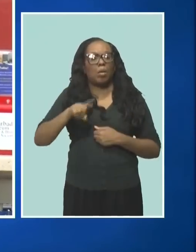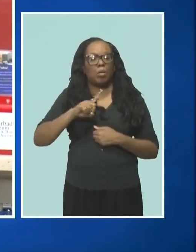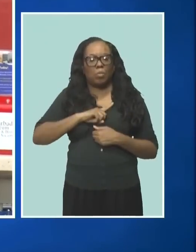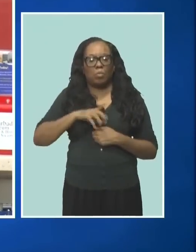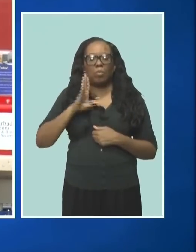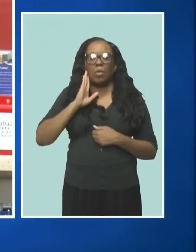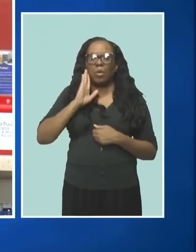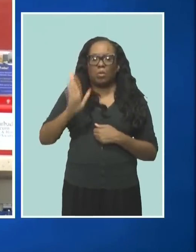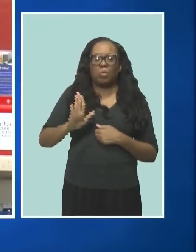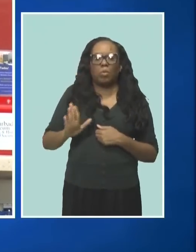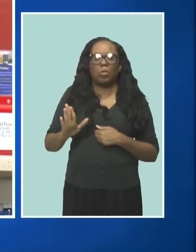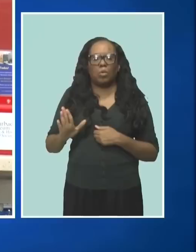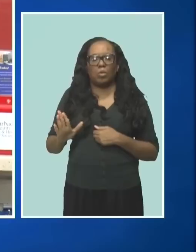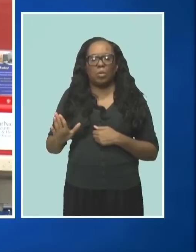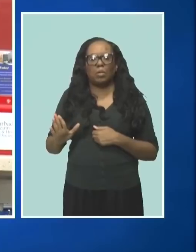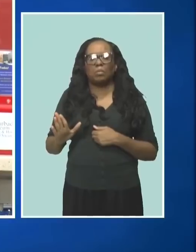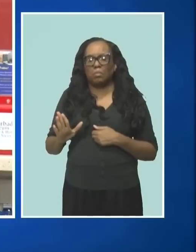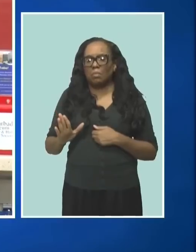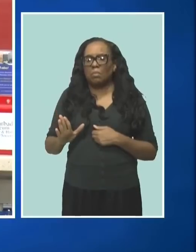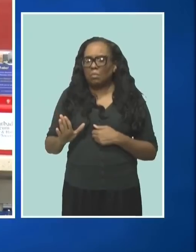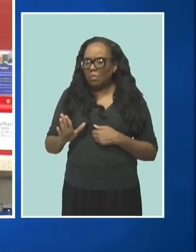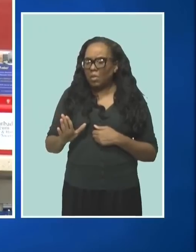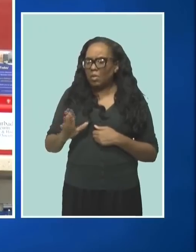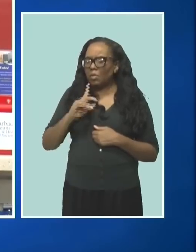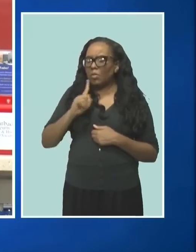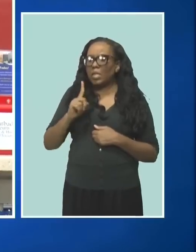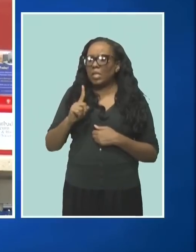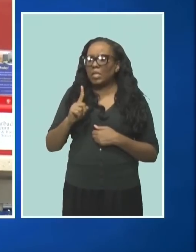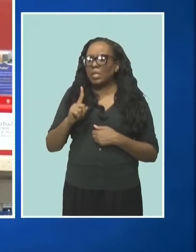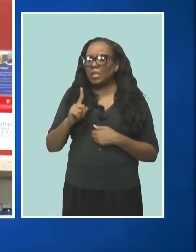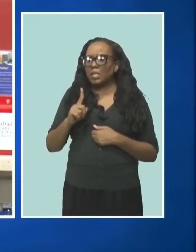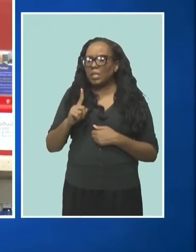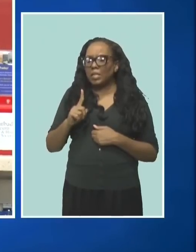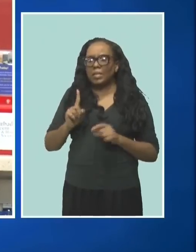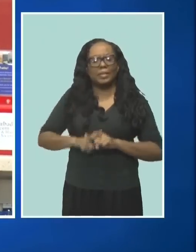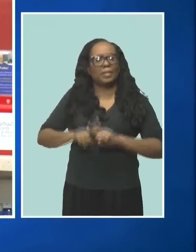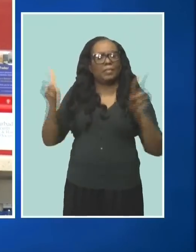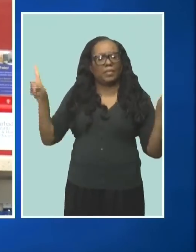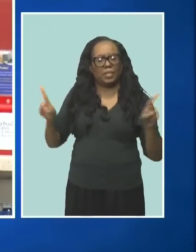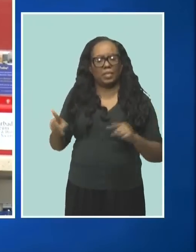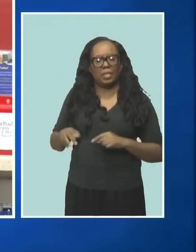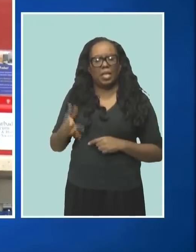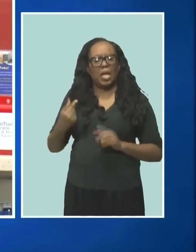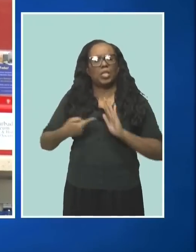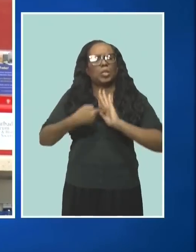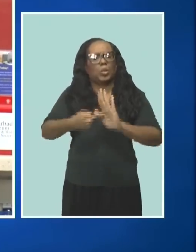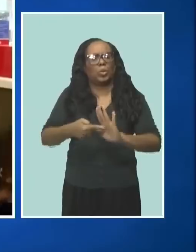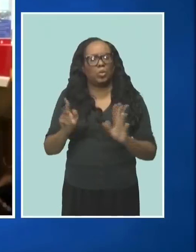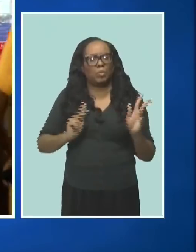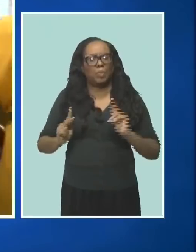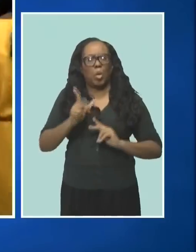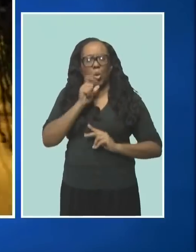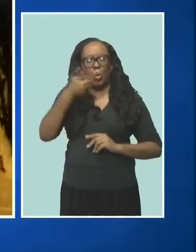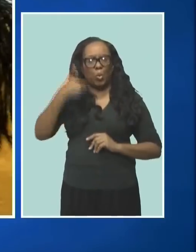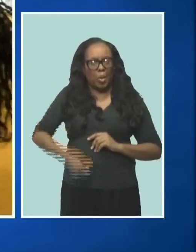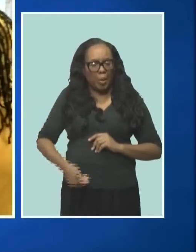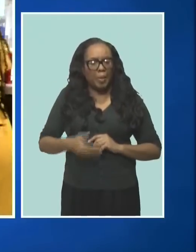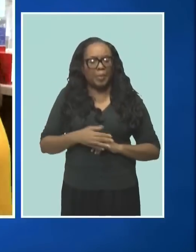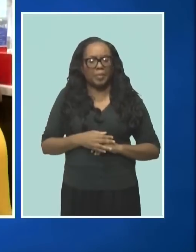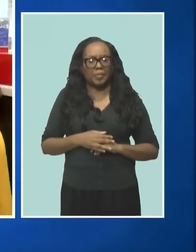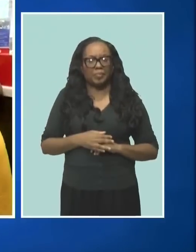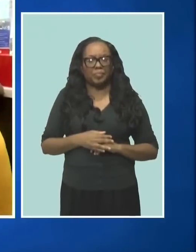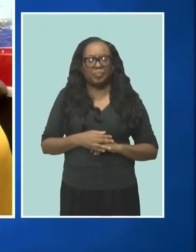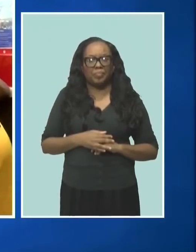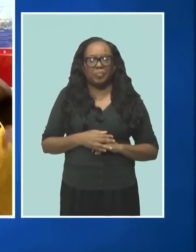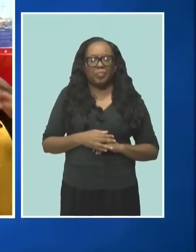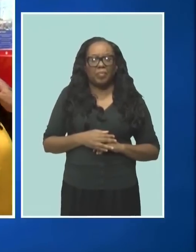who we are, how can we put together a front to say this is who we are to the rest of the world? Dr. Jerome Tilak